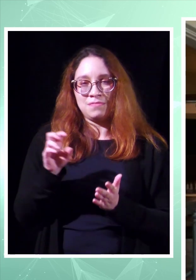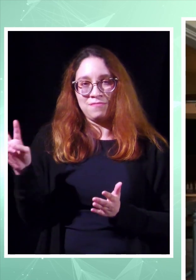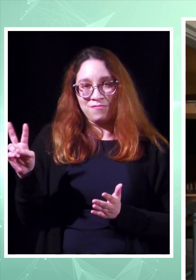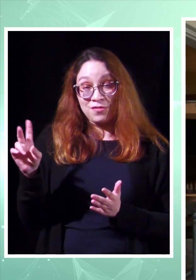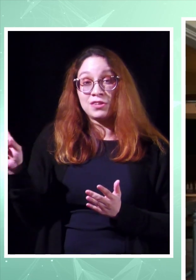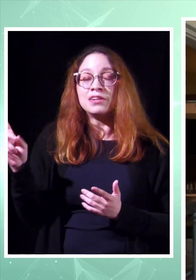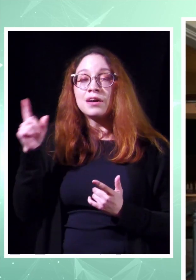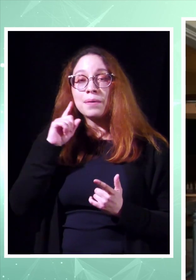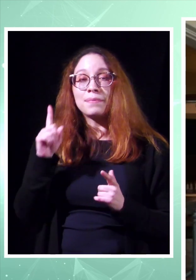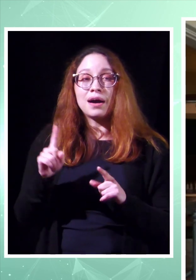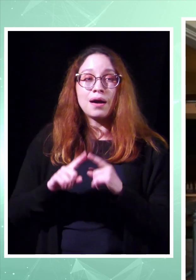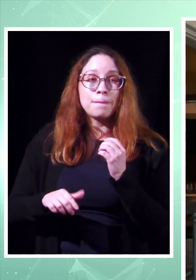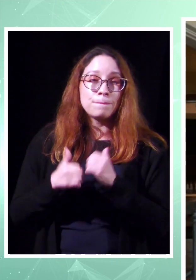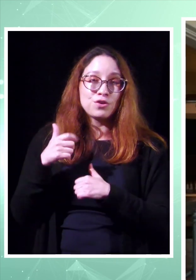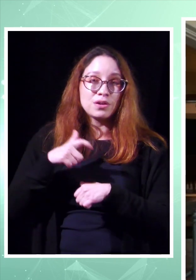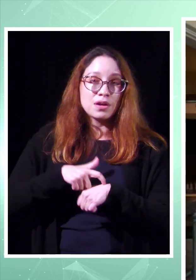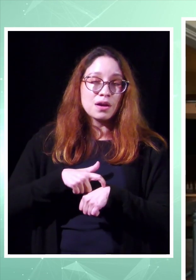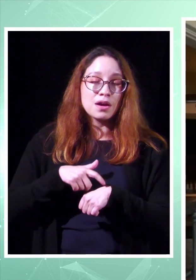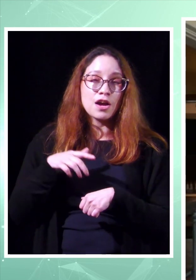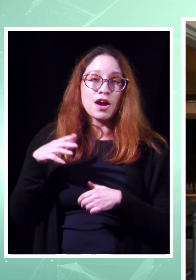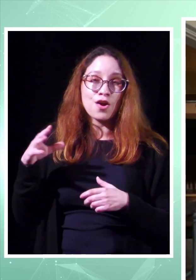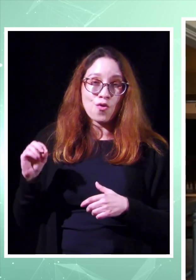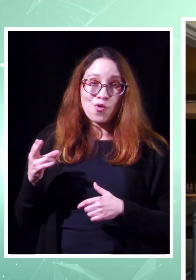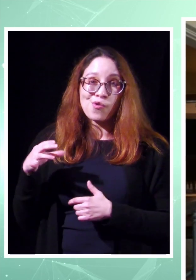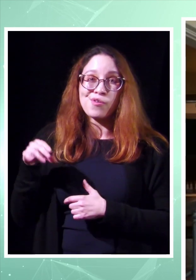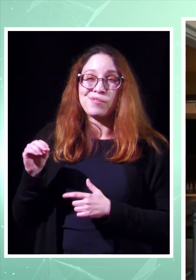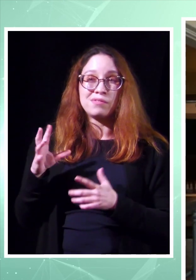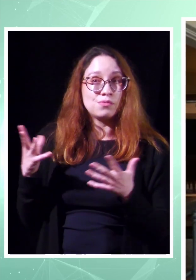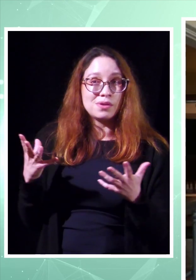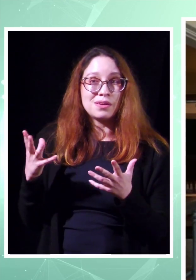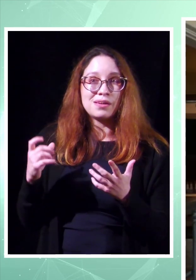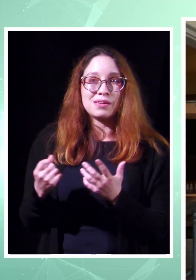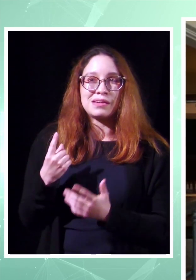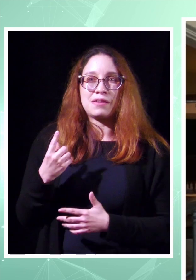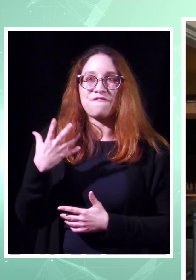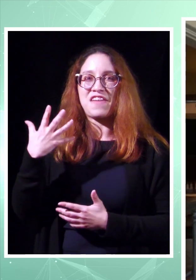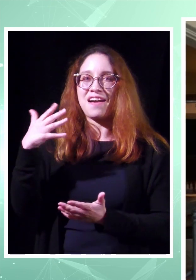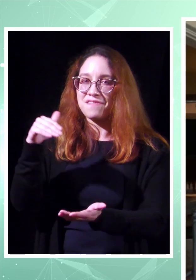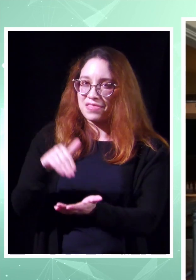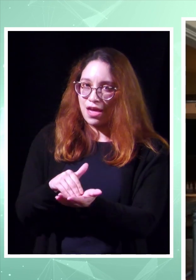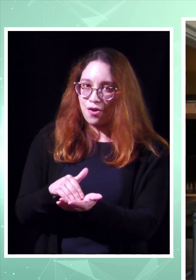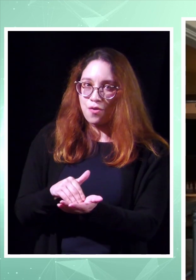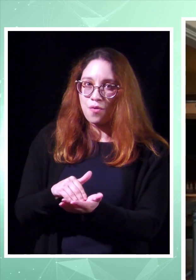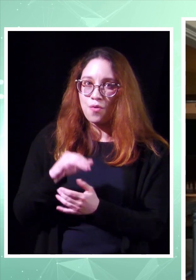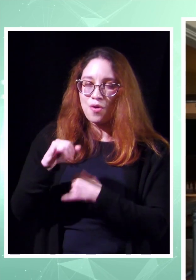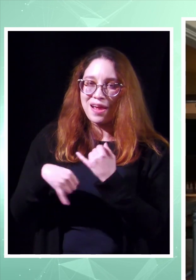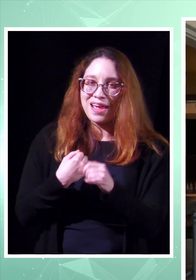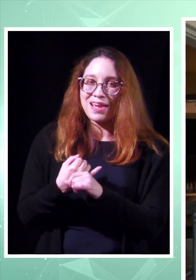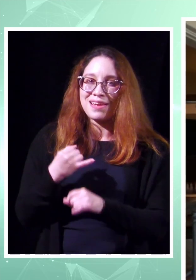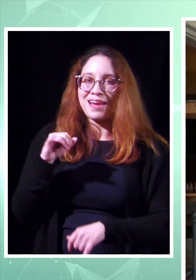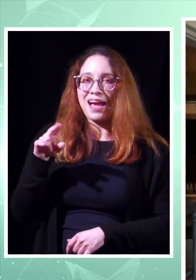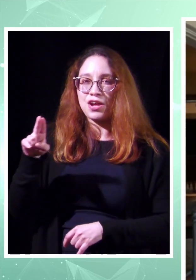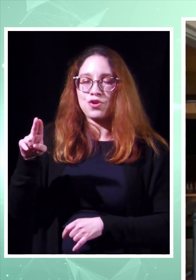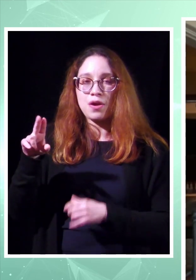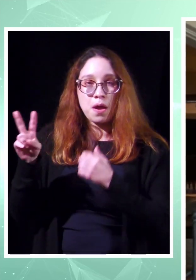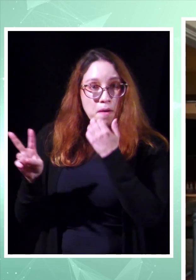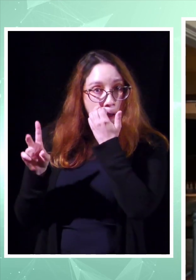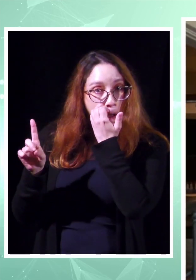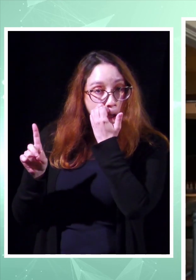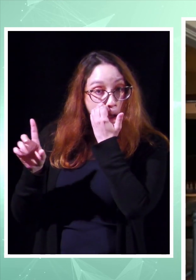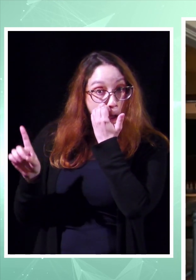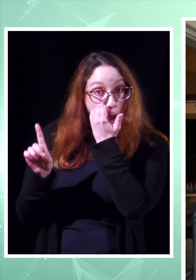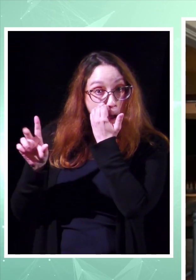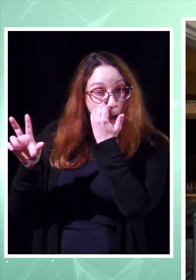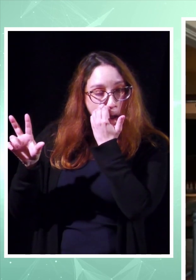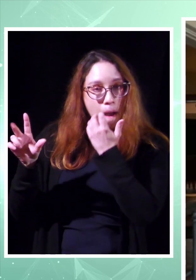most oftentimes here in Ohio, that translates to taking 5,000 international units of D3